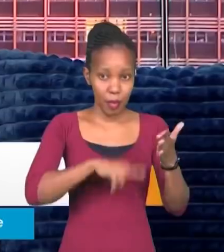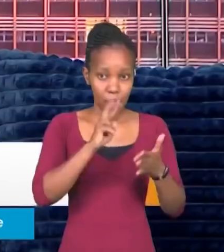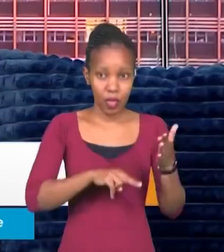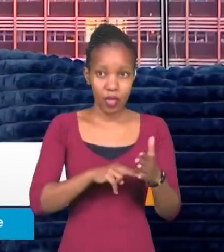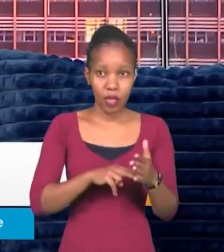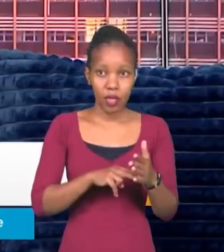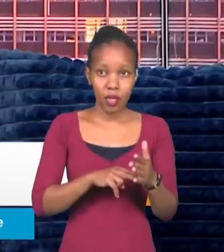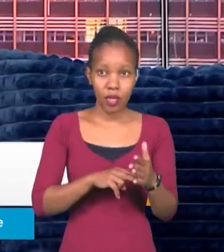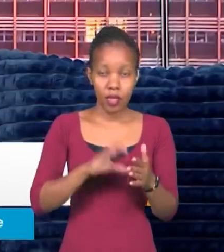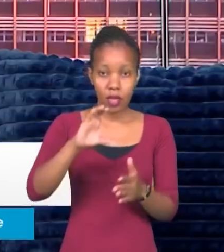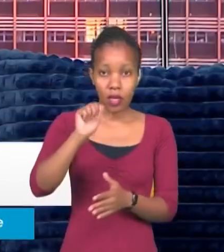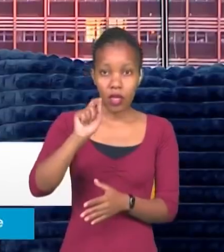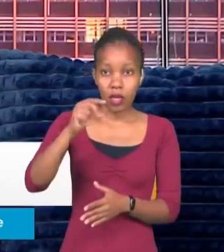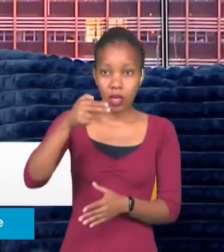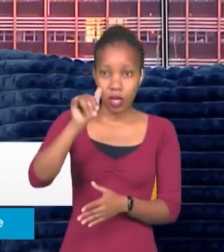Pastor Kathy's